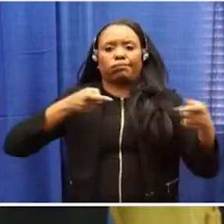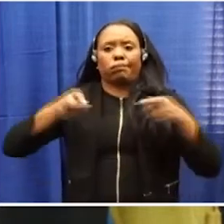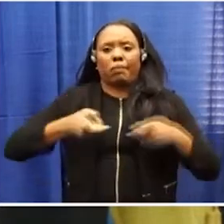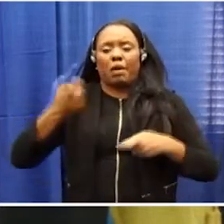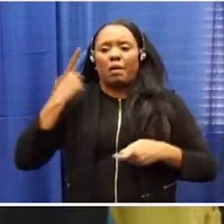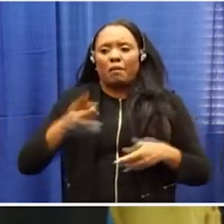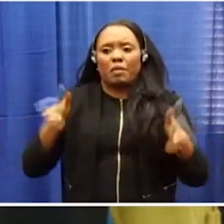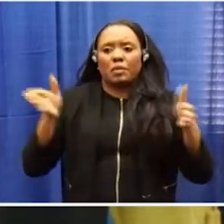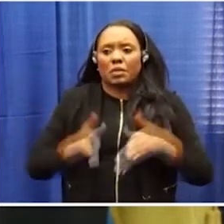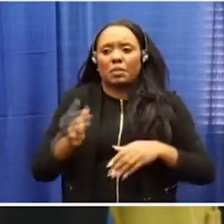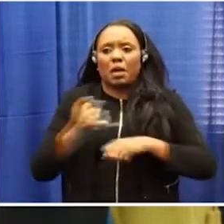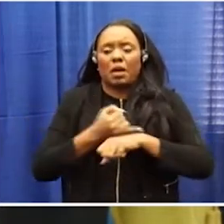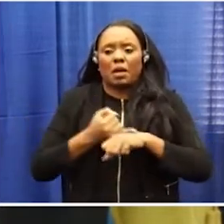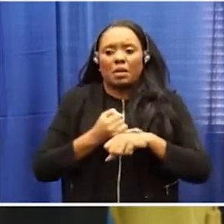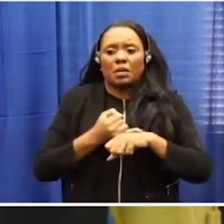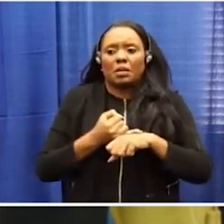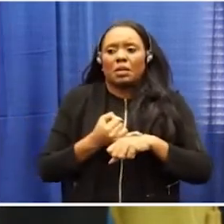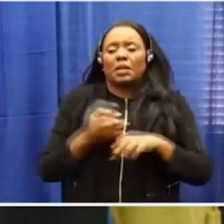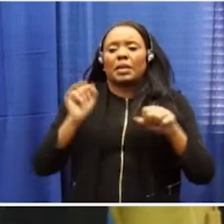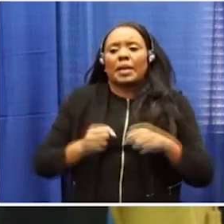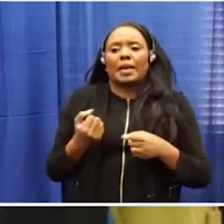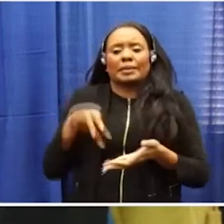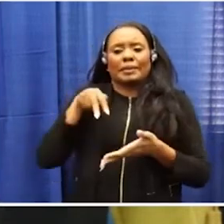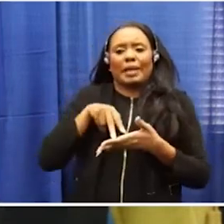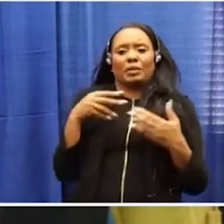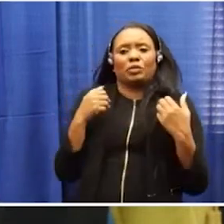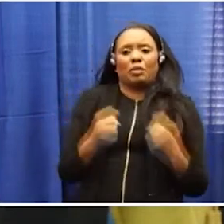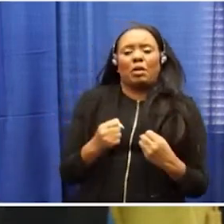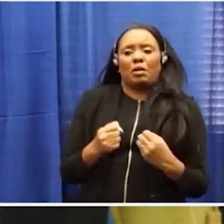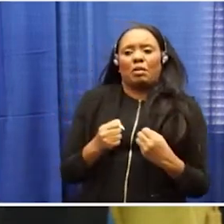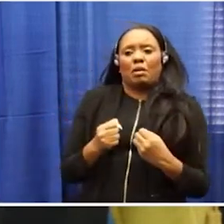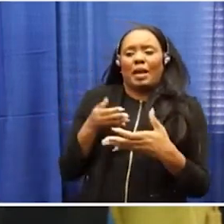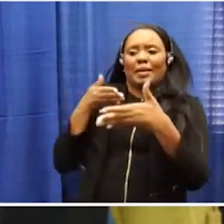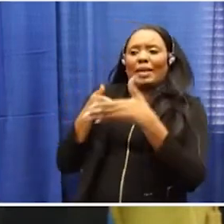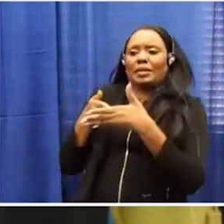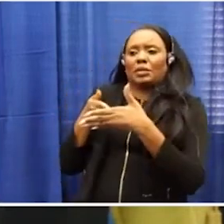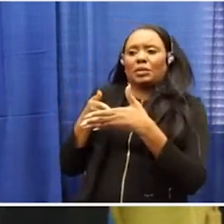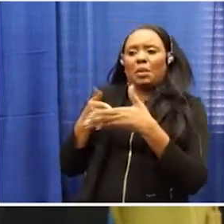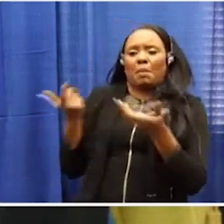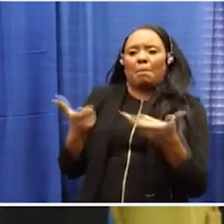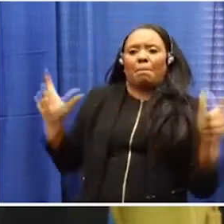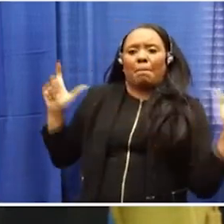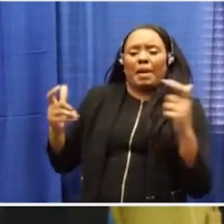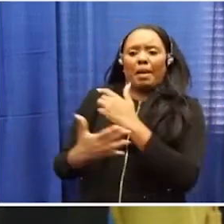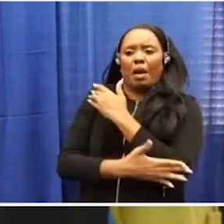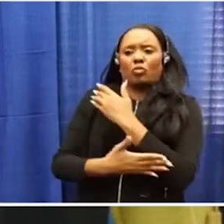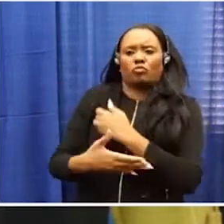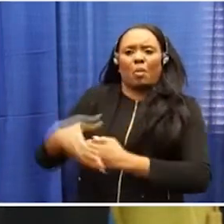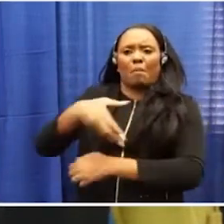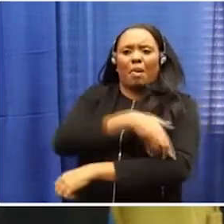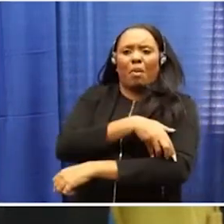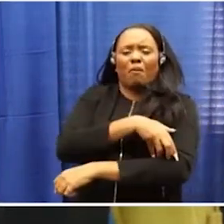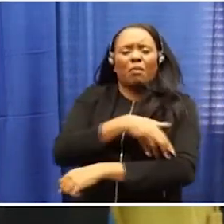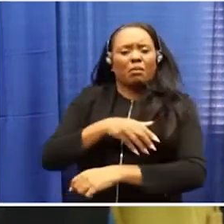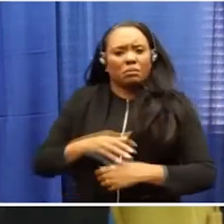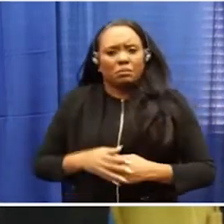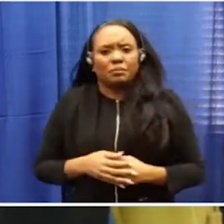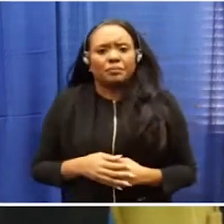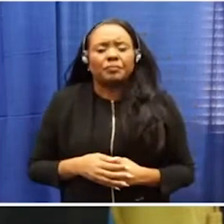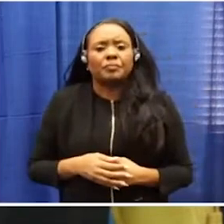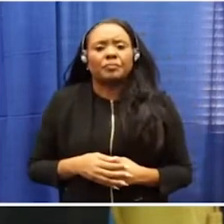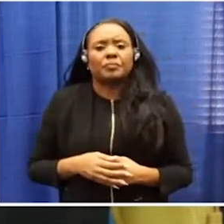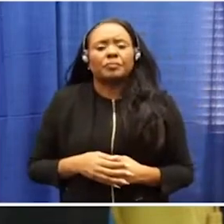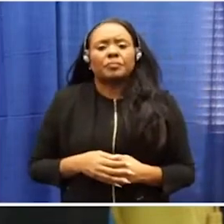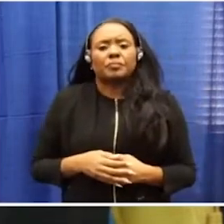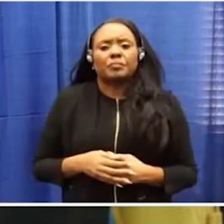states against significant global powers and regional hegemons. The unjust and